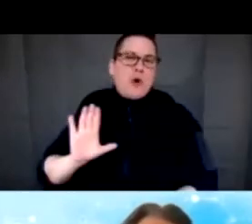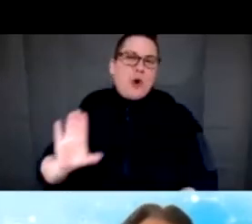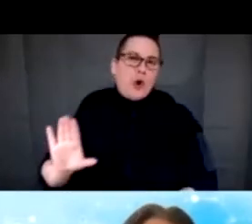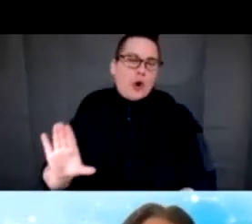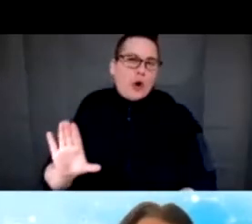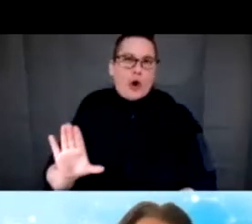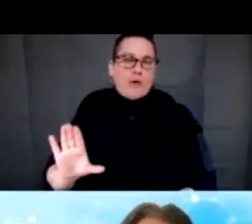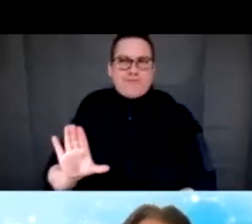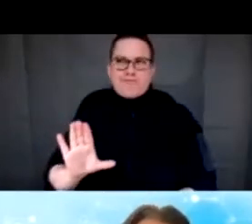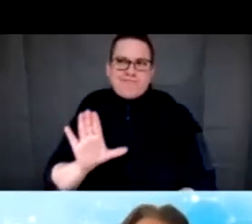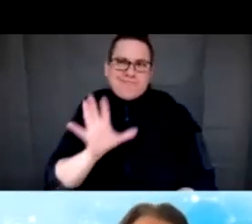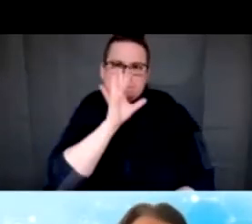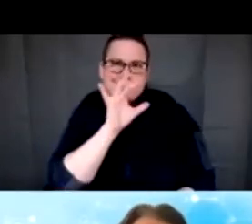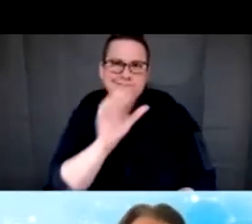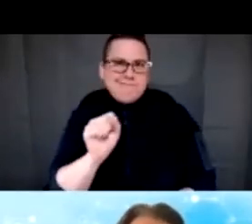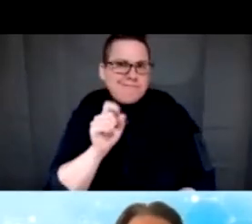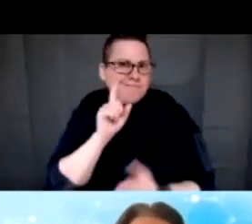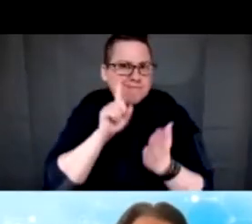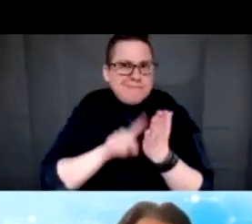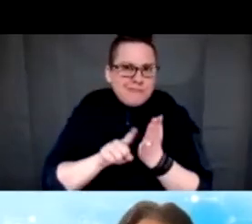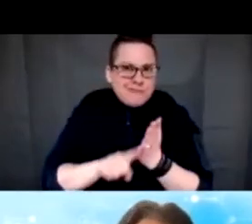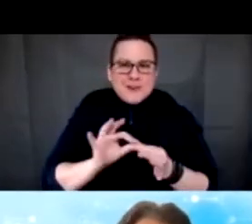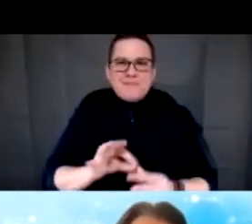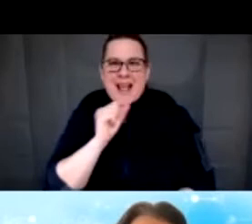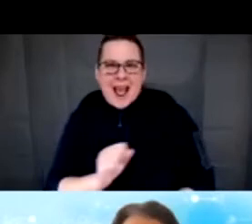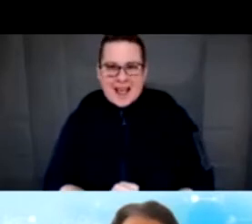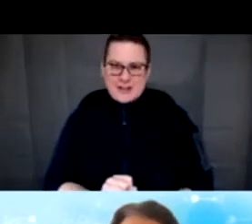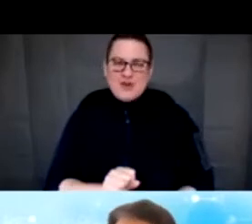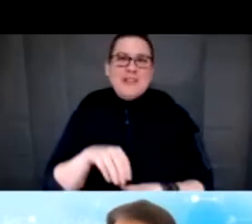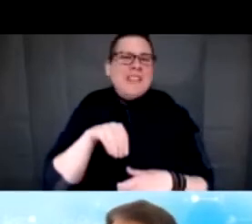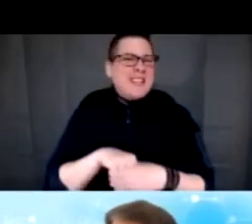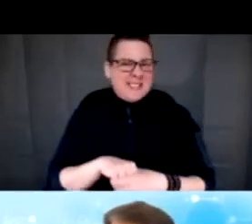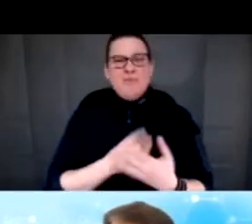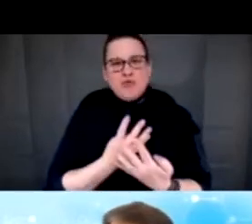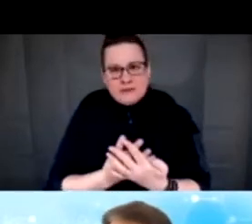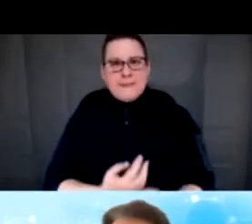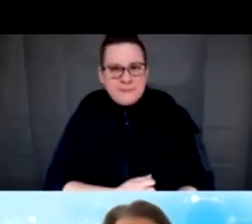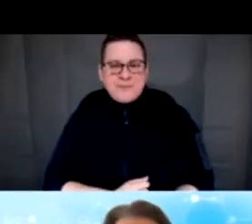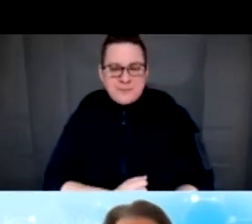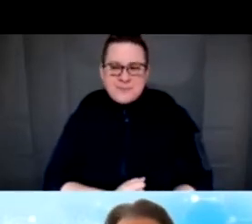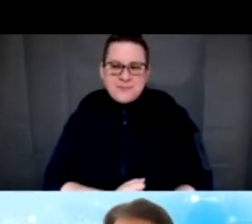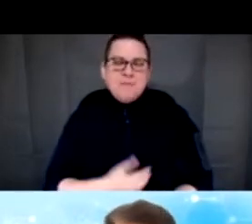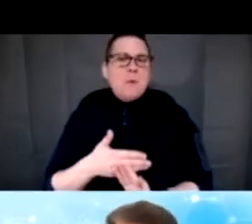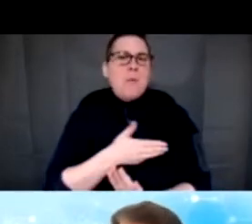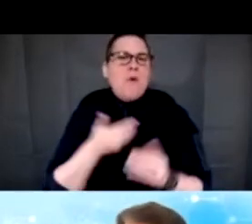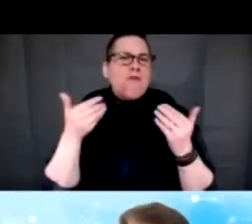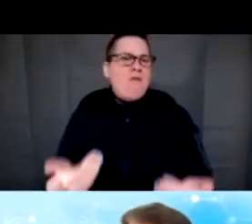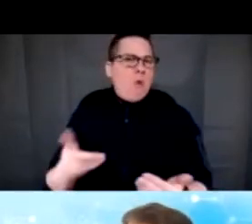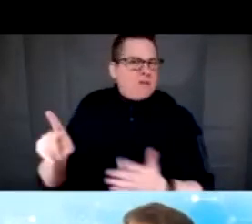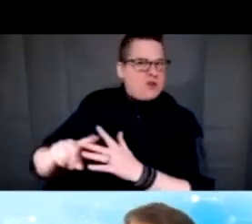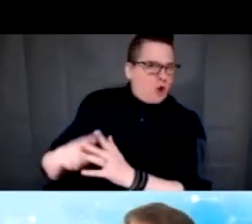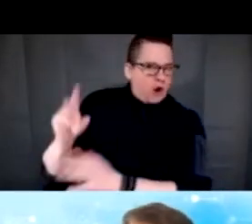really fascinating studies of aging in place inside prisons. Before we get to that, though, and